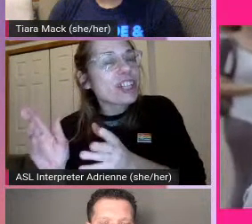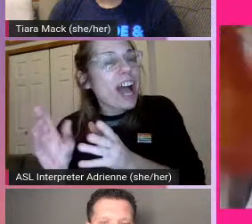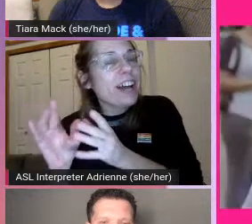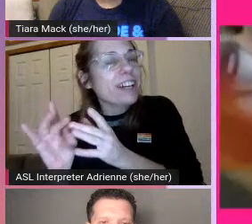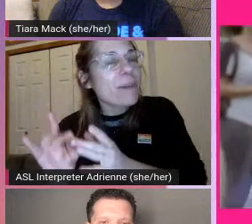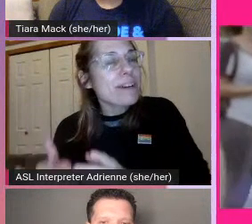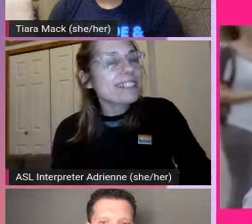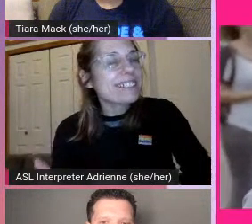up on the screen.